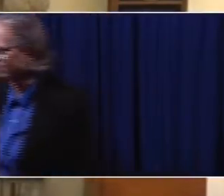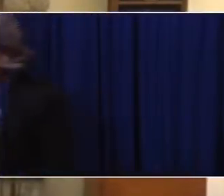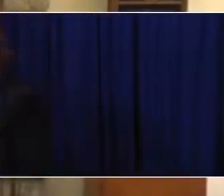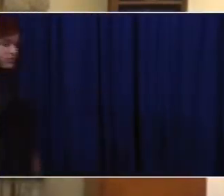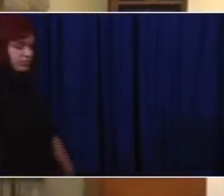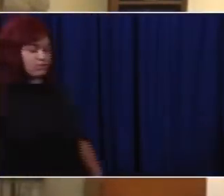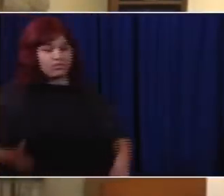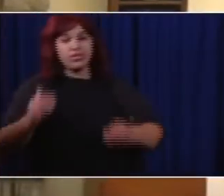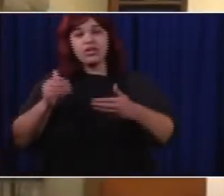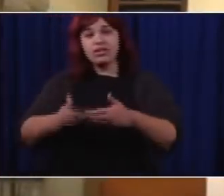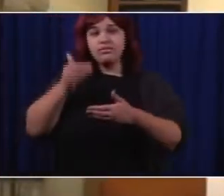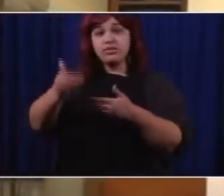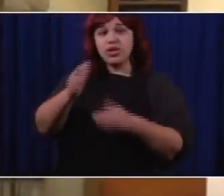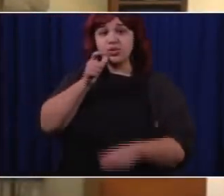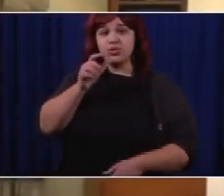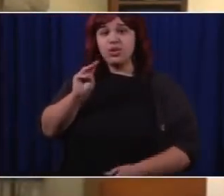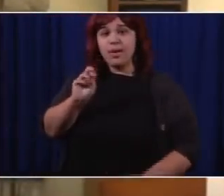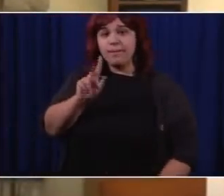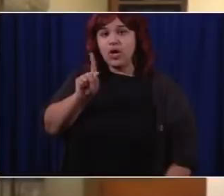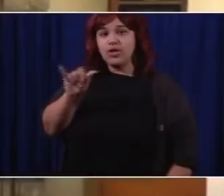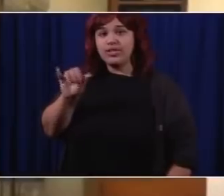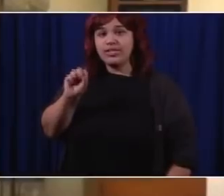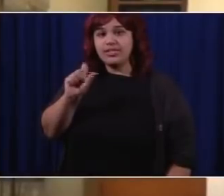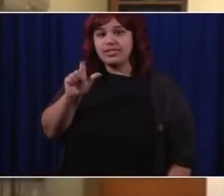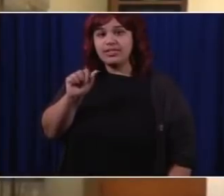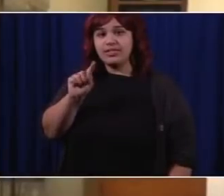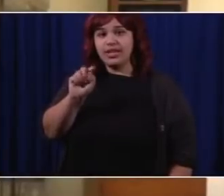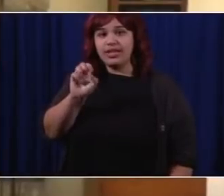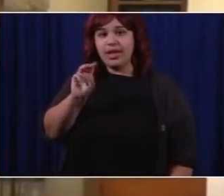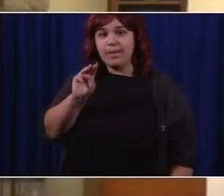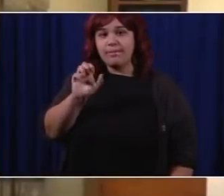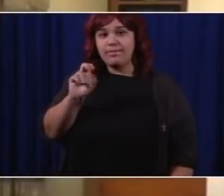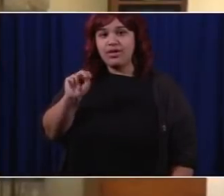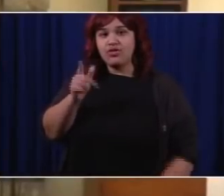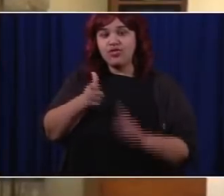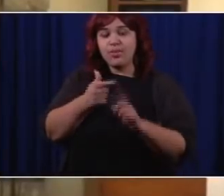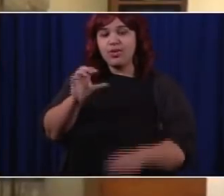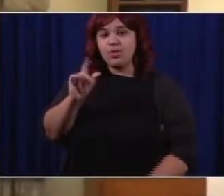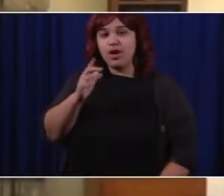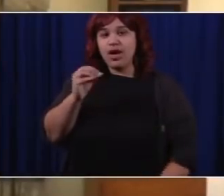Marty. Hi, how are you, Governor? Good.